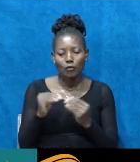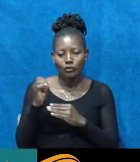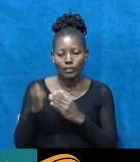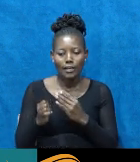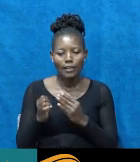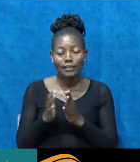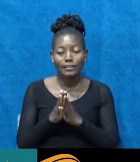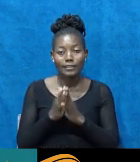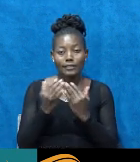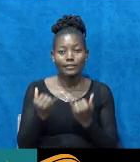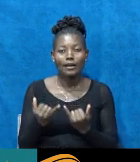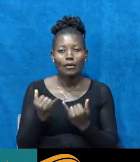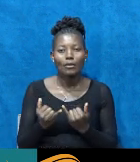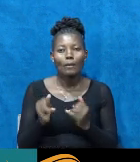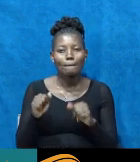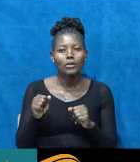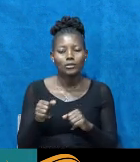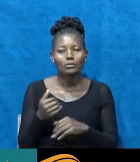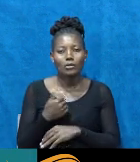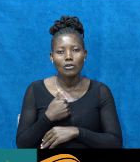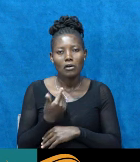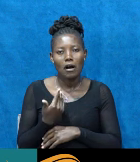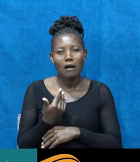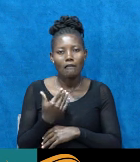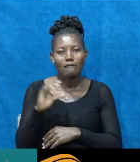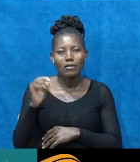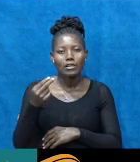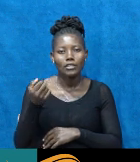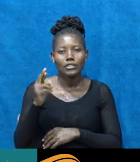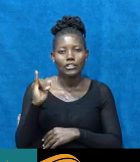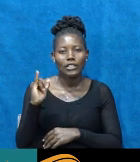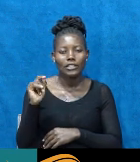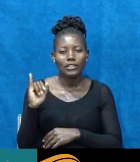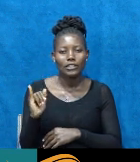who needs anything to be clarified or anything on nutrition?